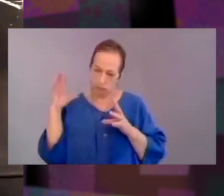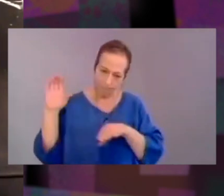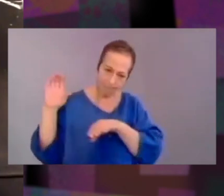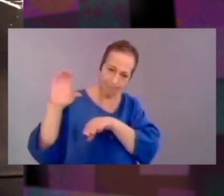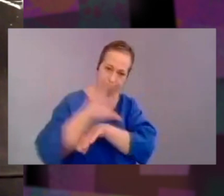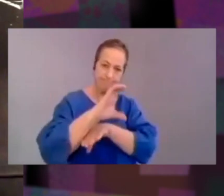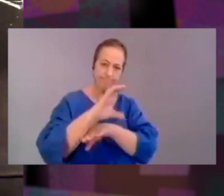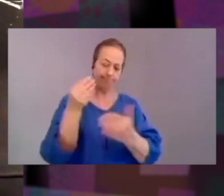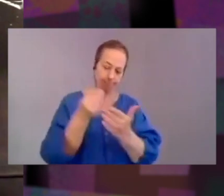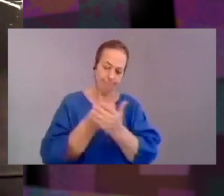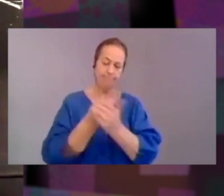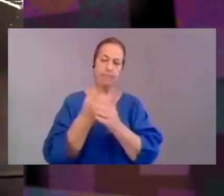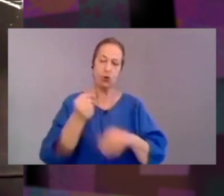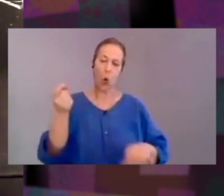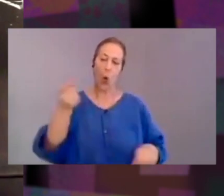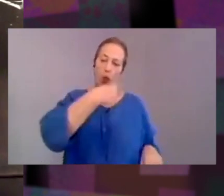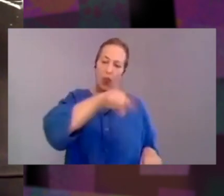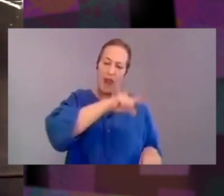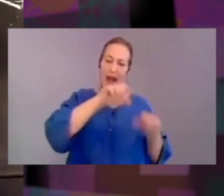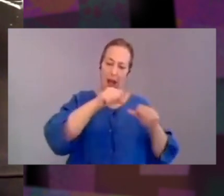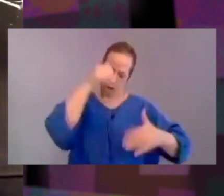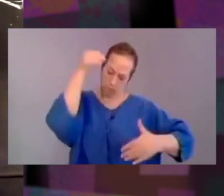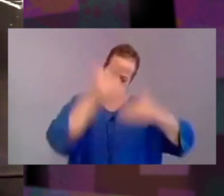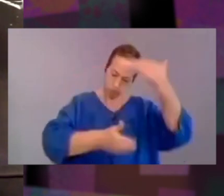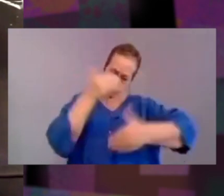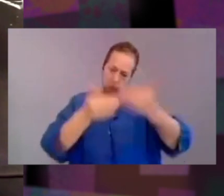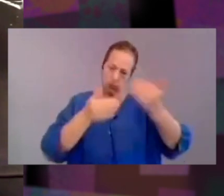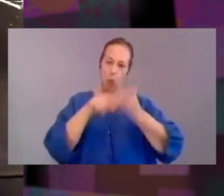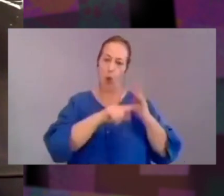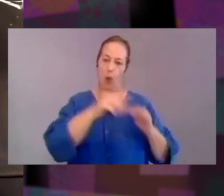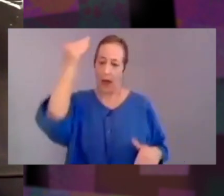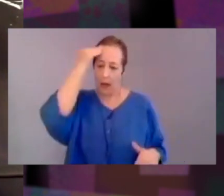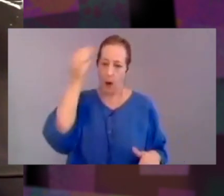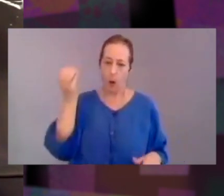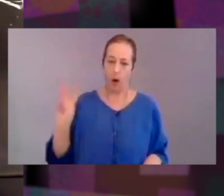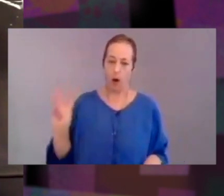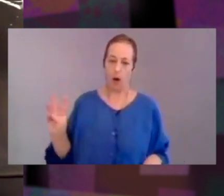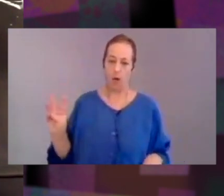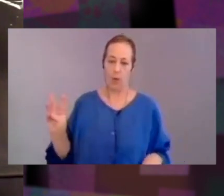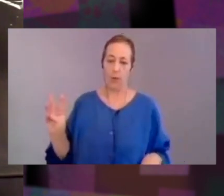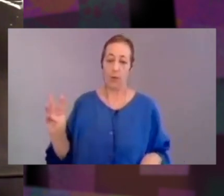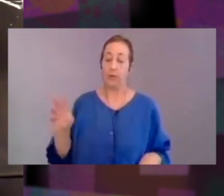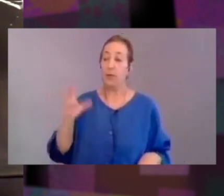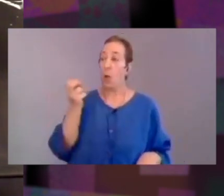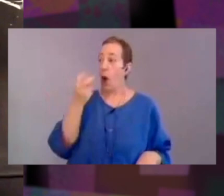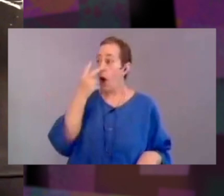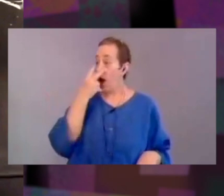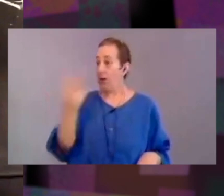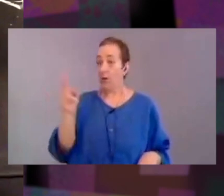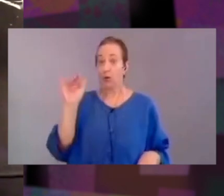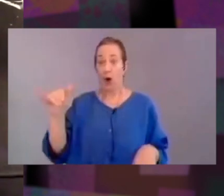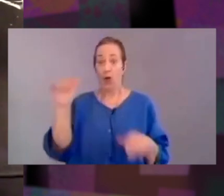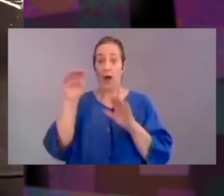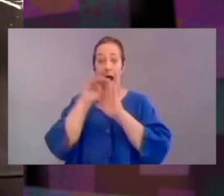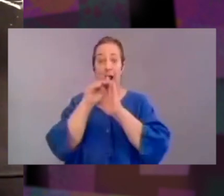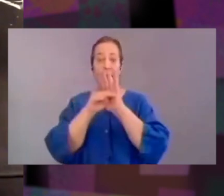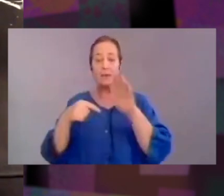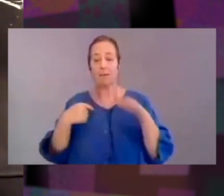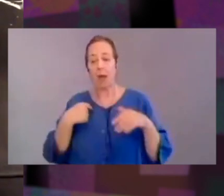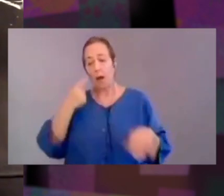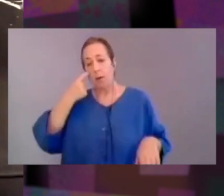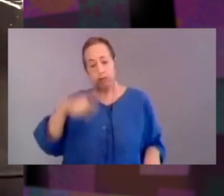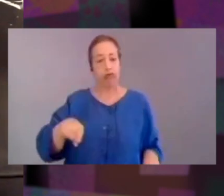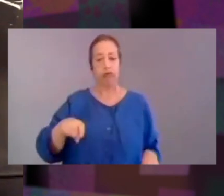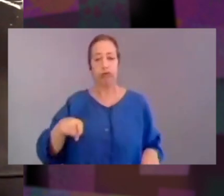know how to do. I burst into tears when I saw that list. So many of our peer